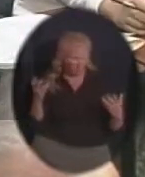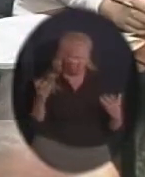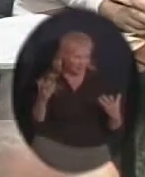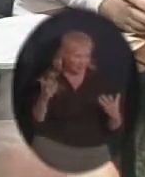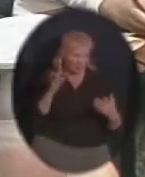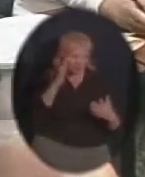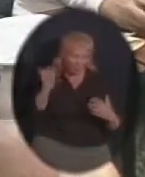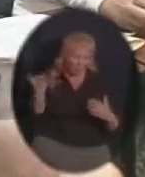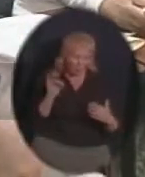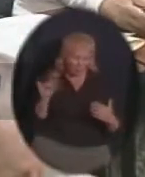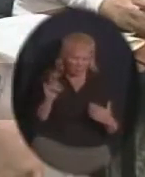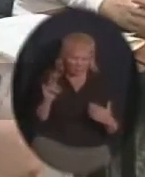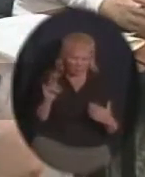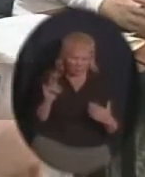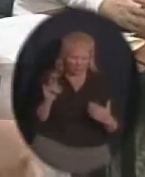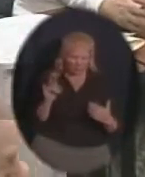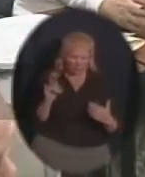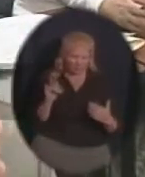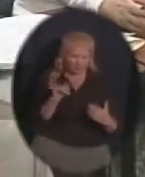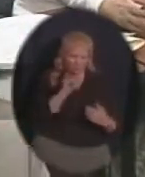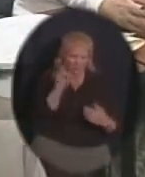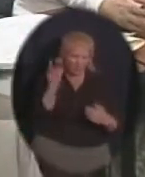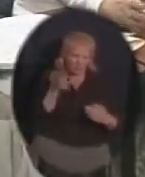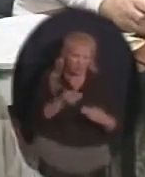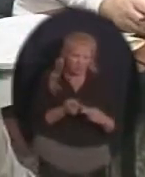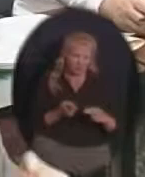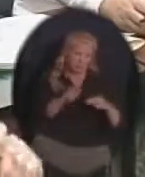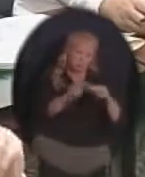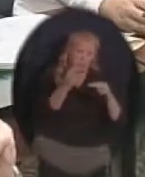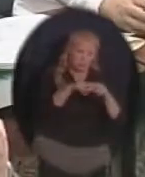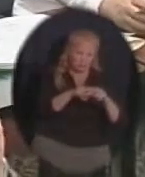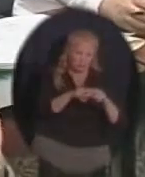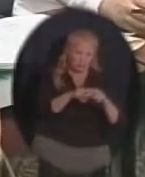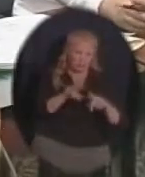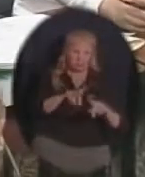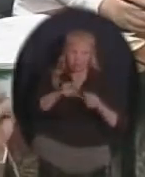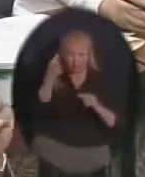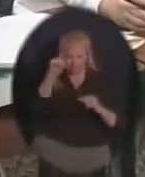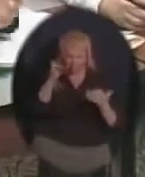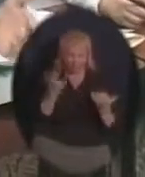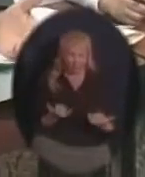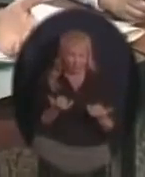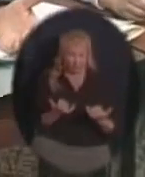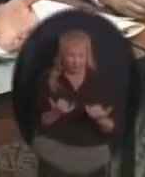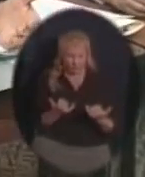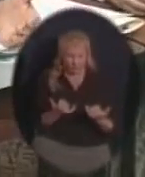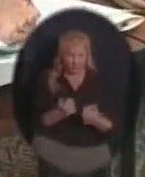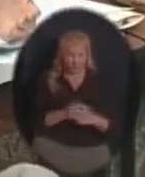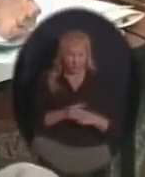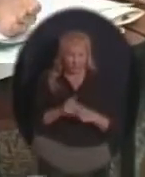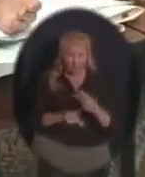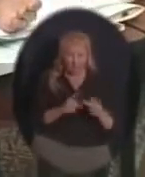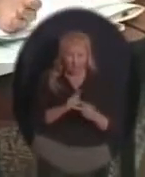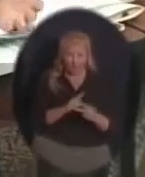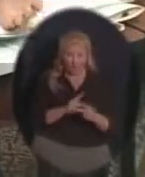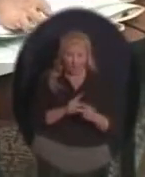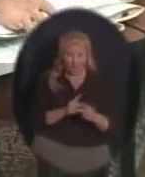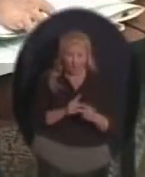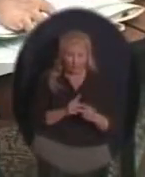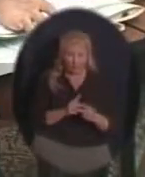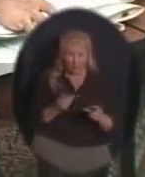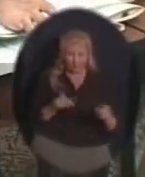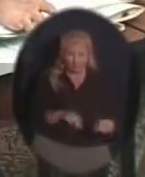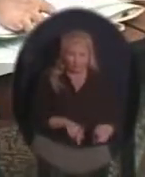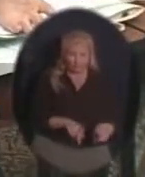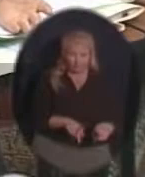increase the budget authority unnecessarily. Well, it's for these kinds of things, and in this particular year, 450 wasn't